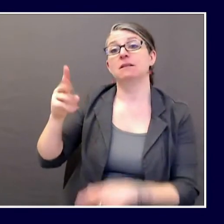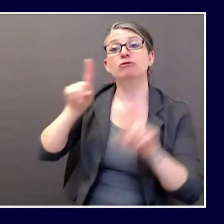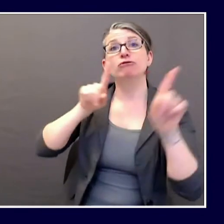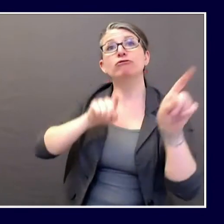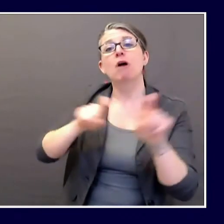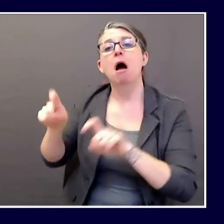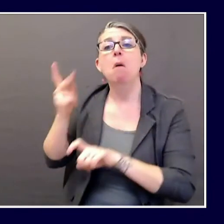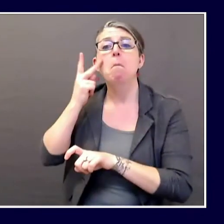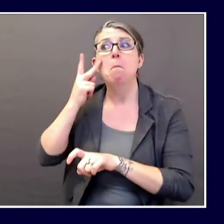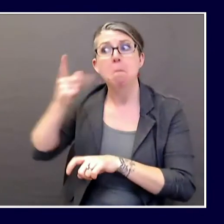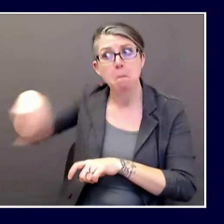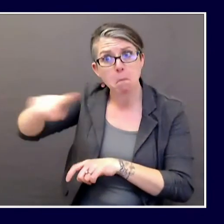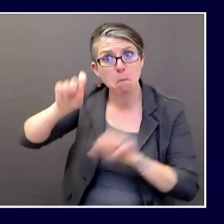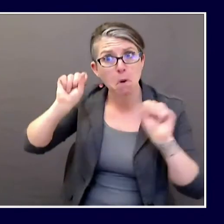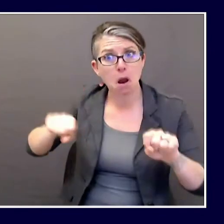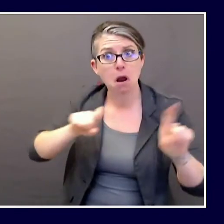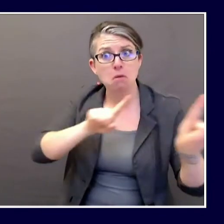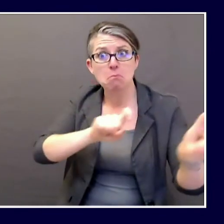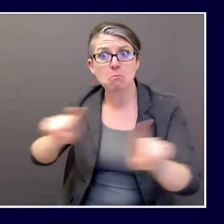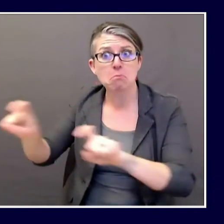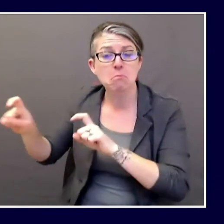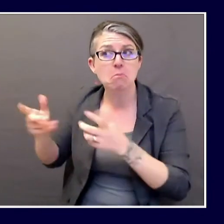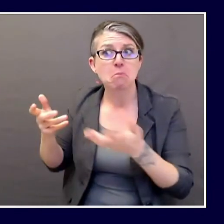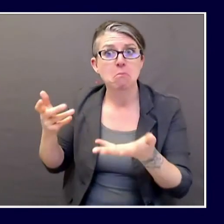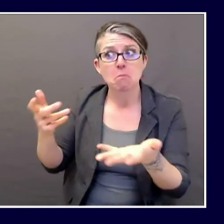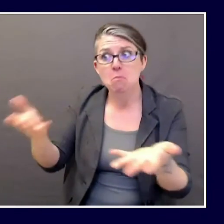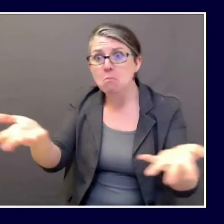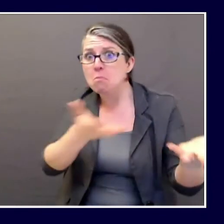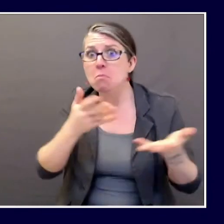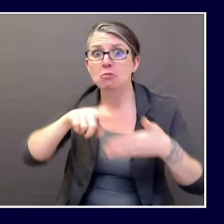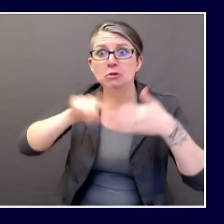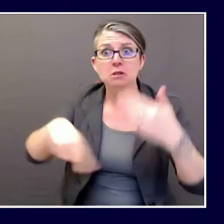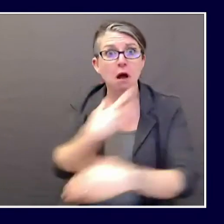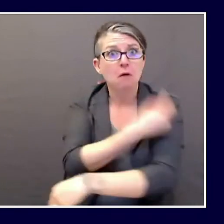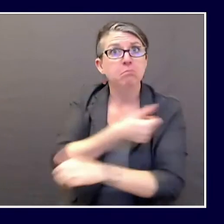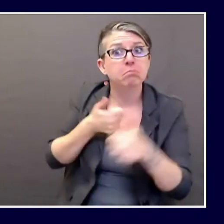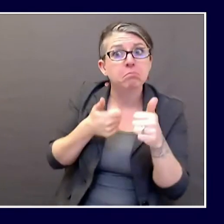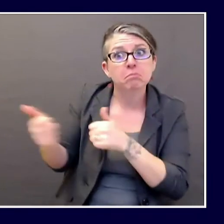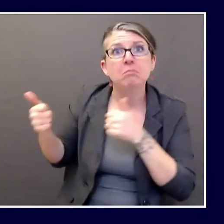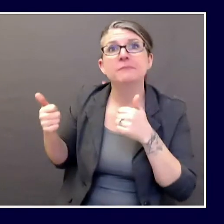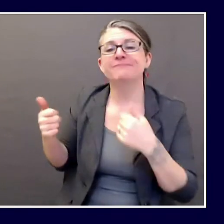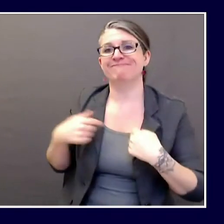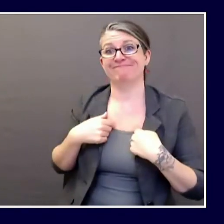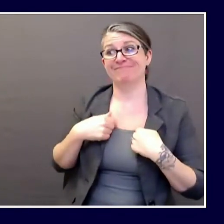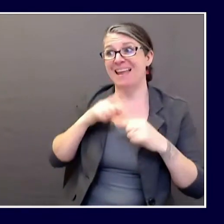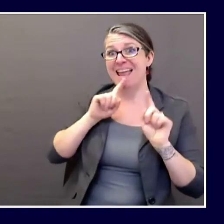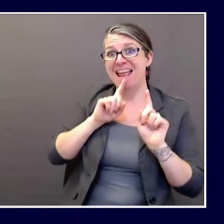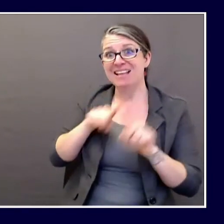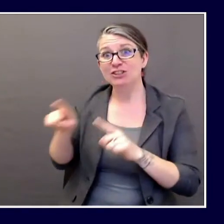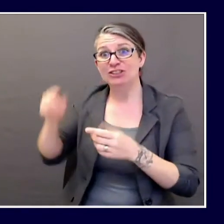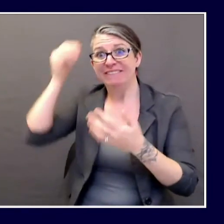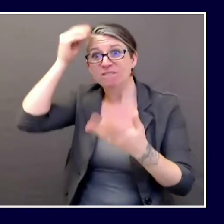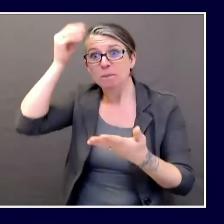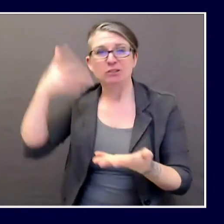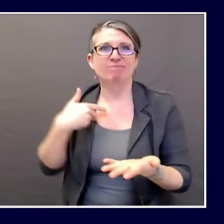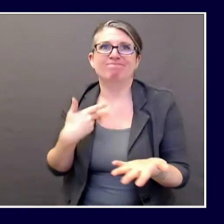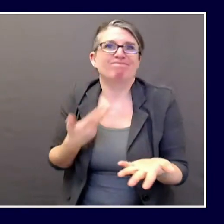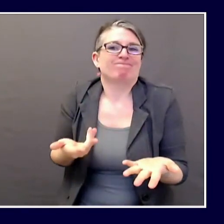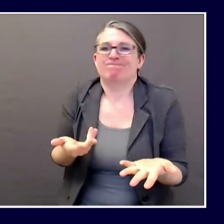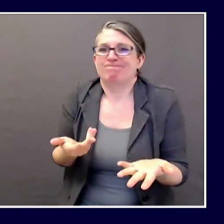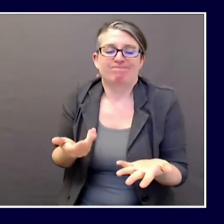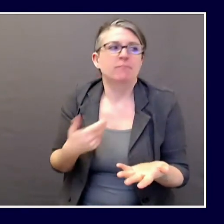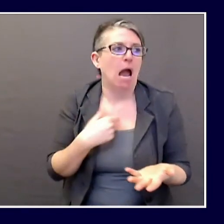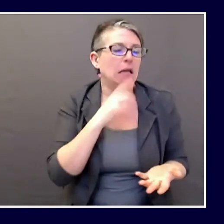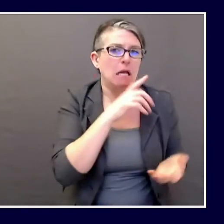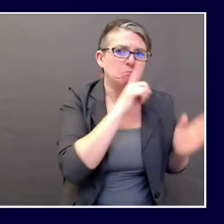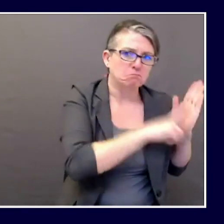information at my fingertips. Again, I can check with some of the folks on our vaccine team to see if they happen to have heard. But more generally, the completion